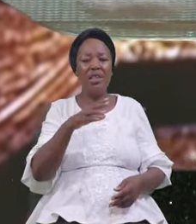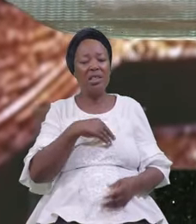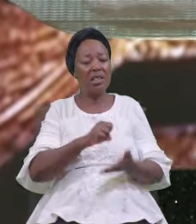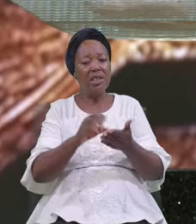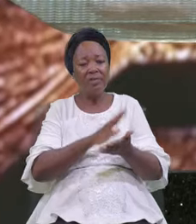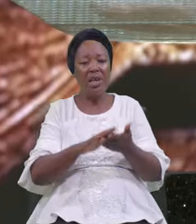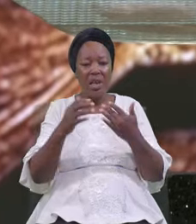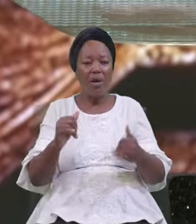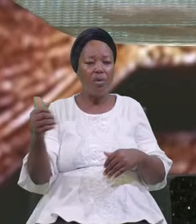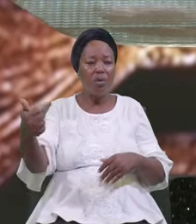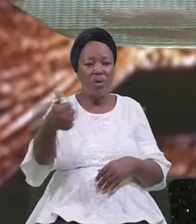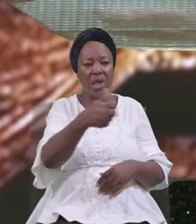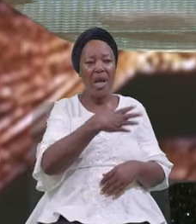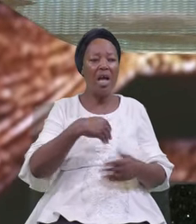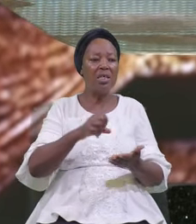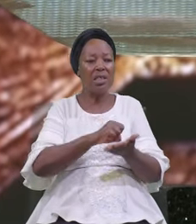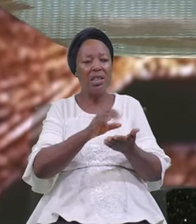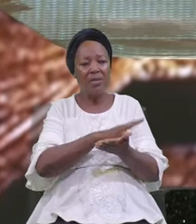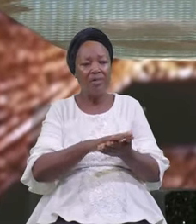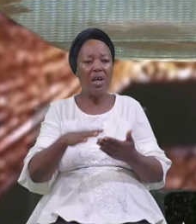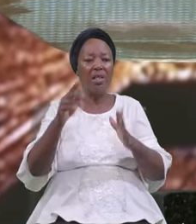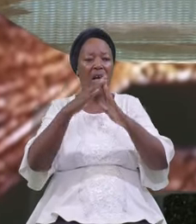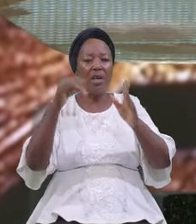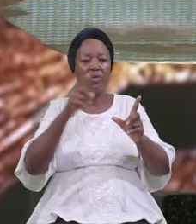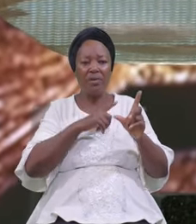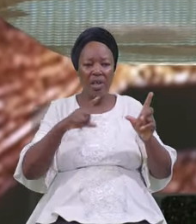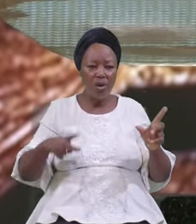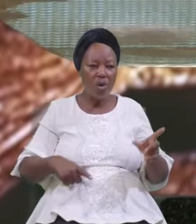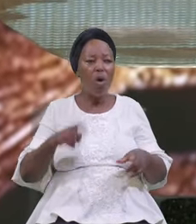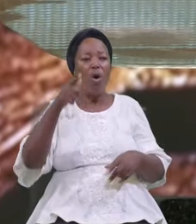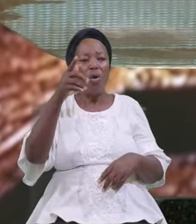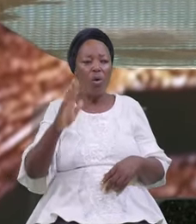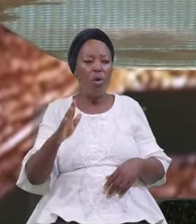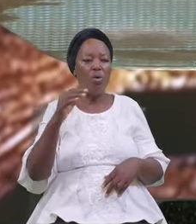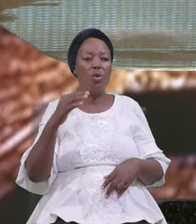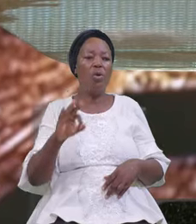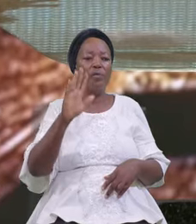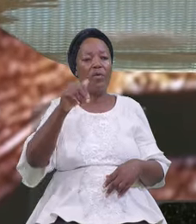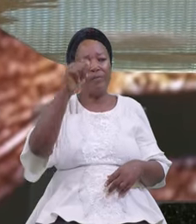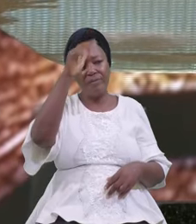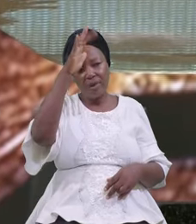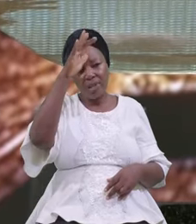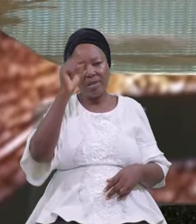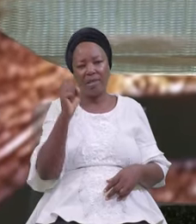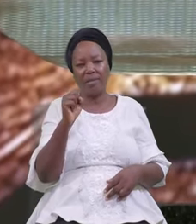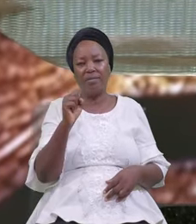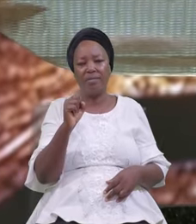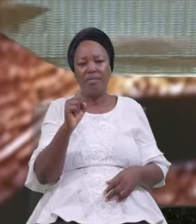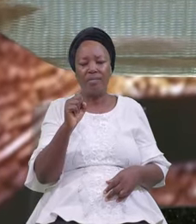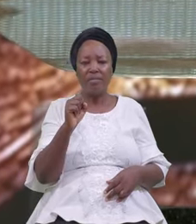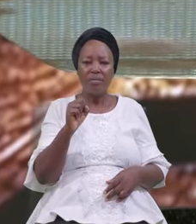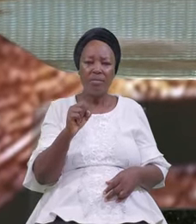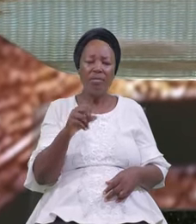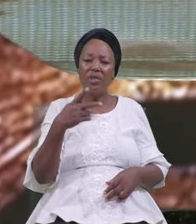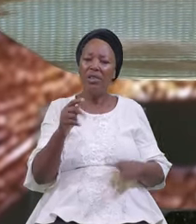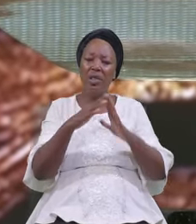and sanctify the house of the Lord God of your fathers. In the house of